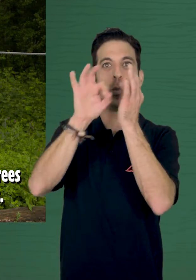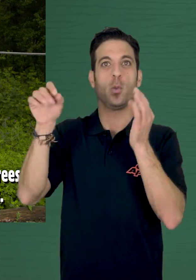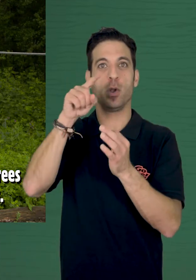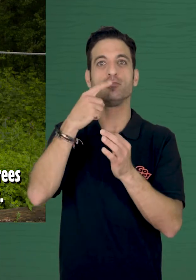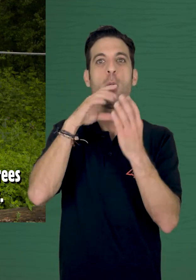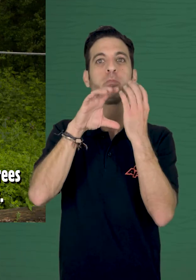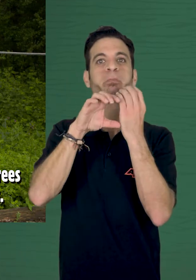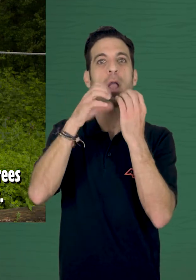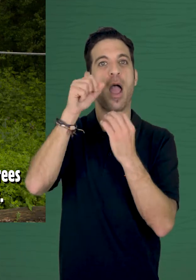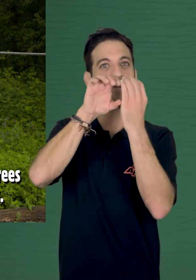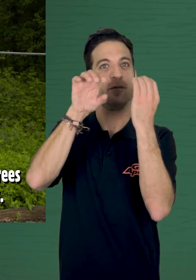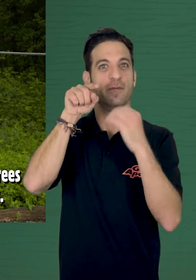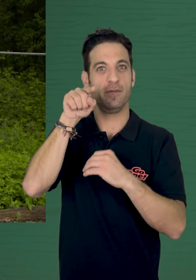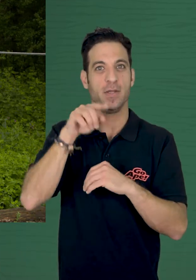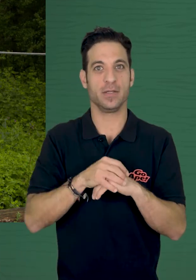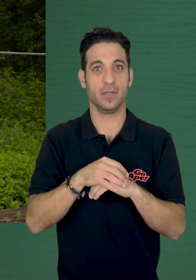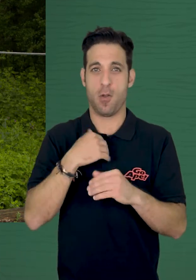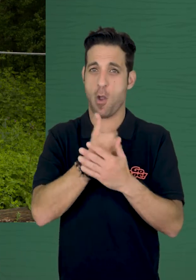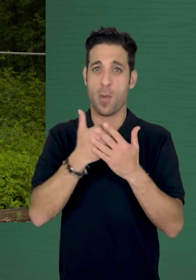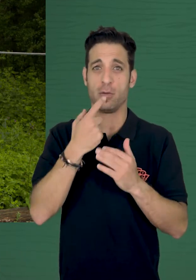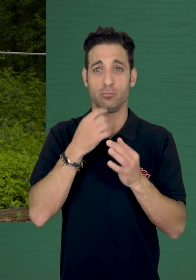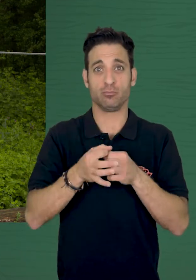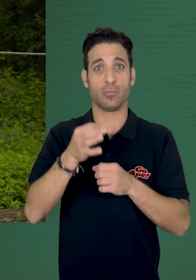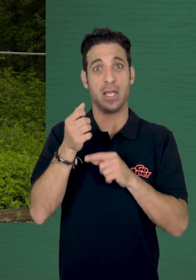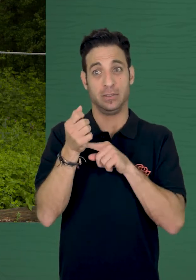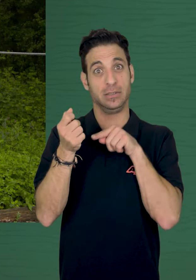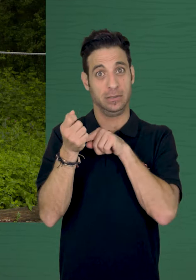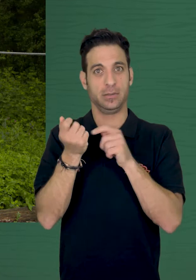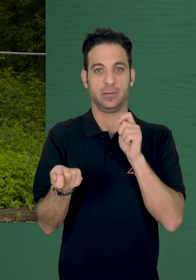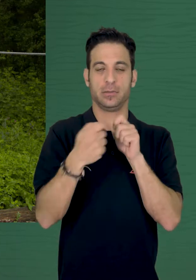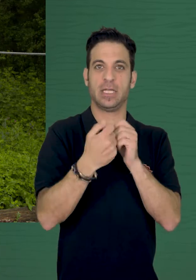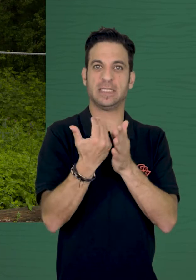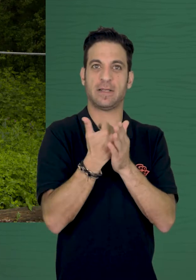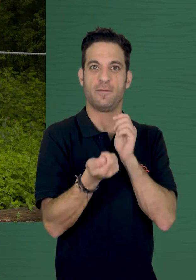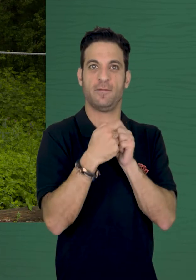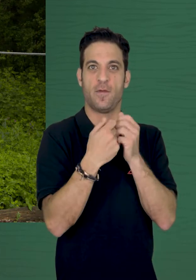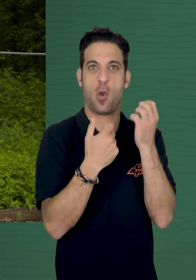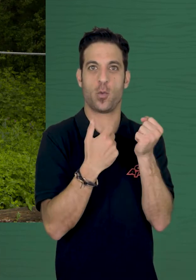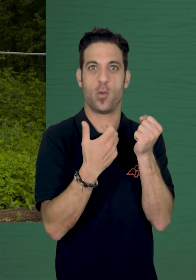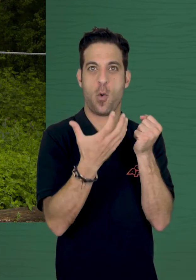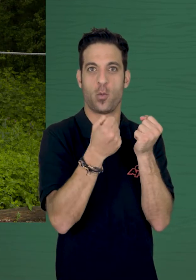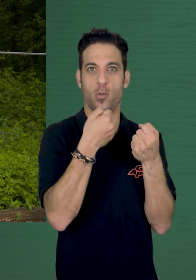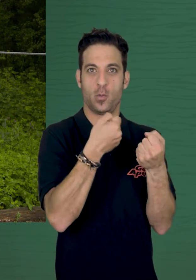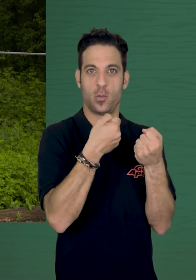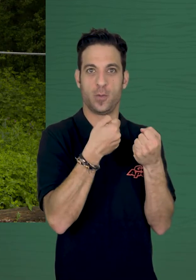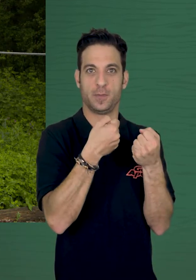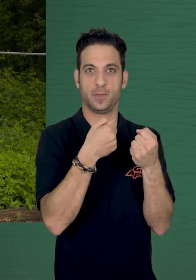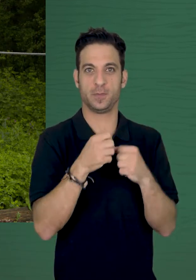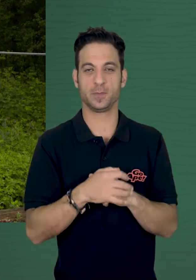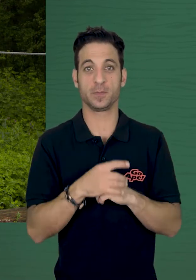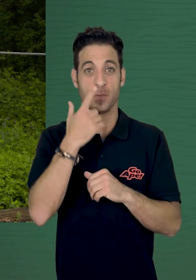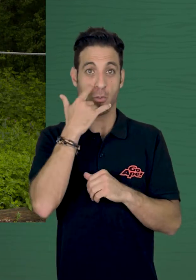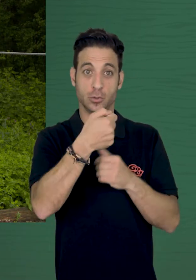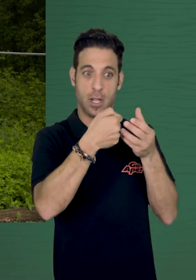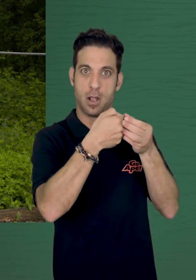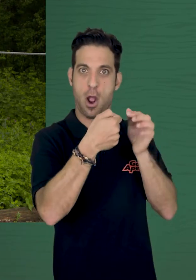cables marked out with the red buffers. So we always stay attached by moving one safety line at a time onto the red cable and just